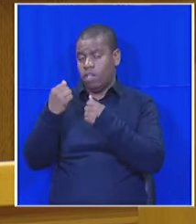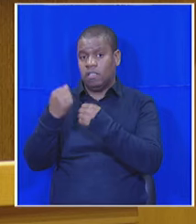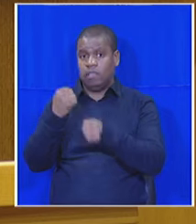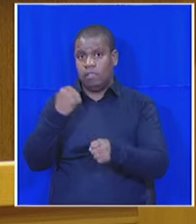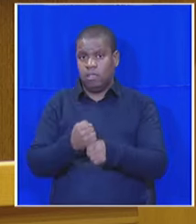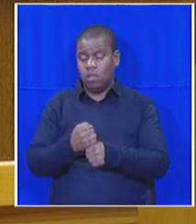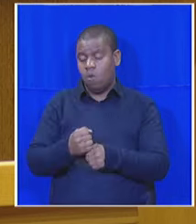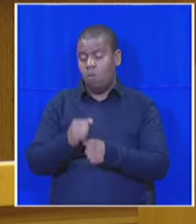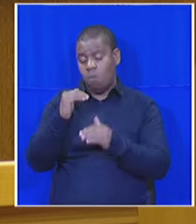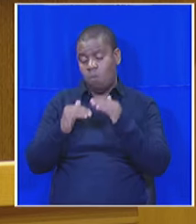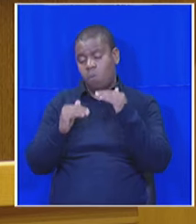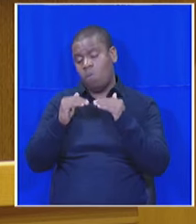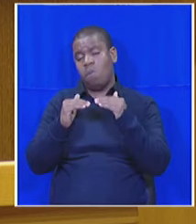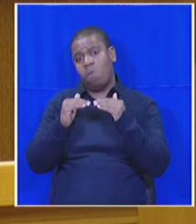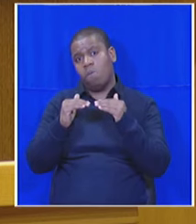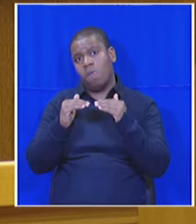2,000